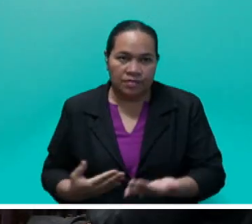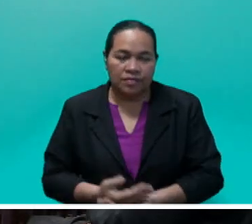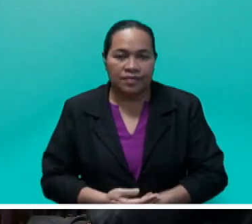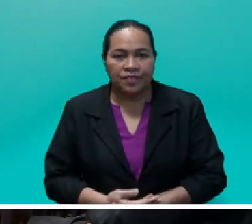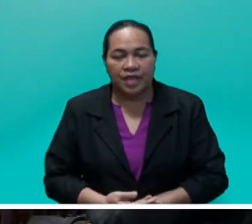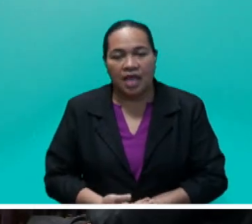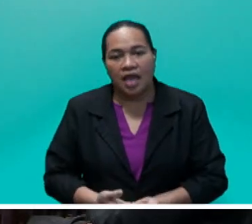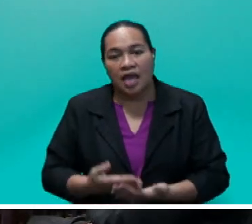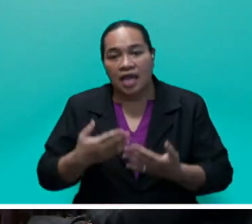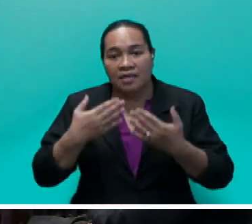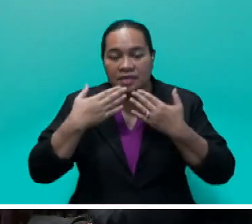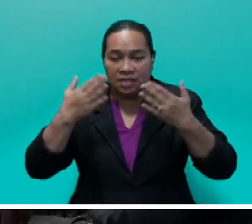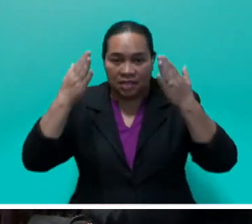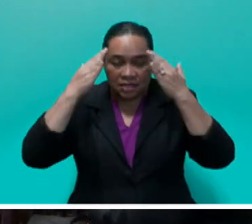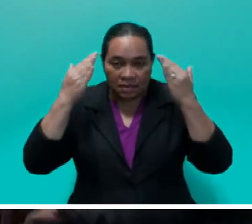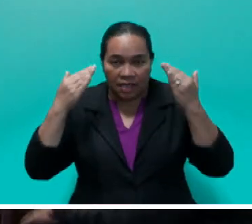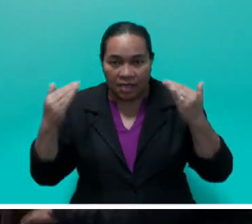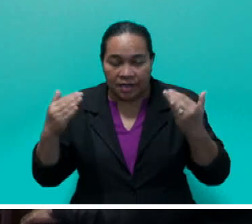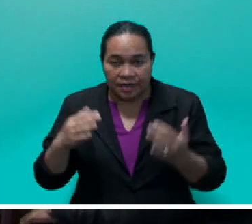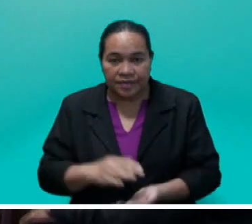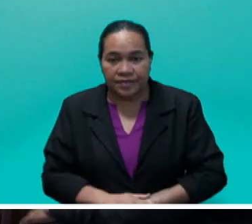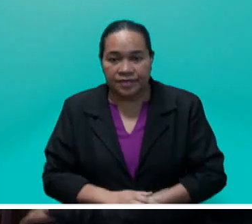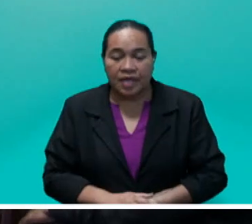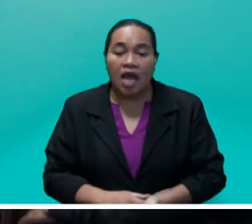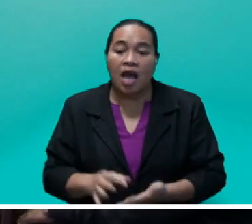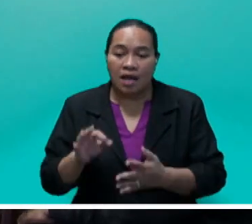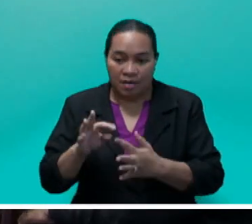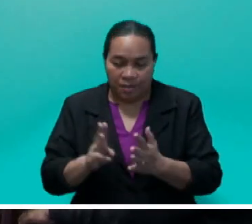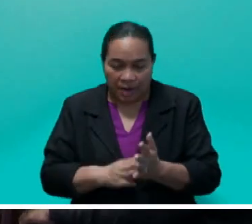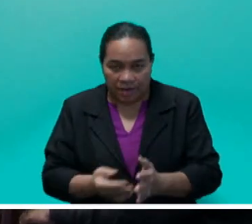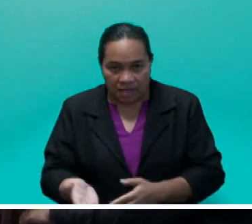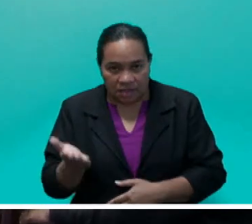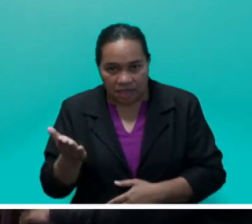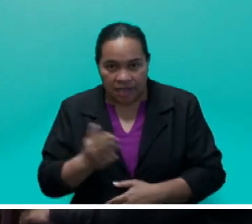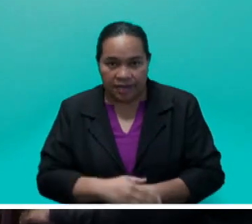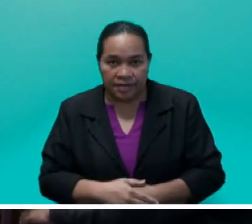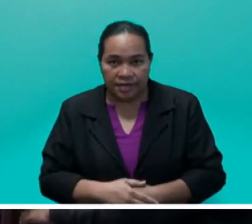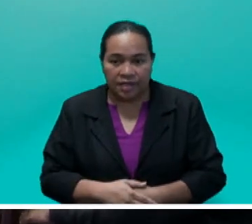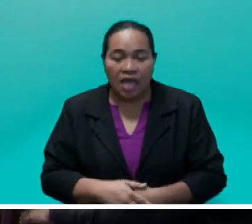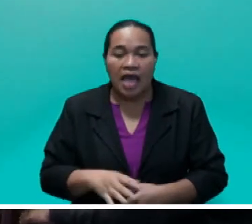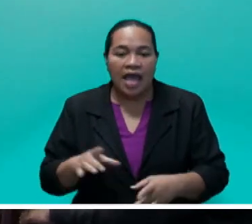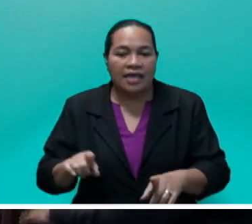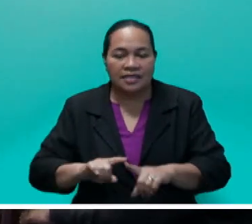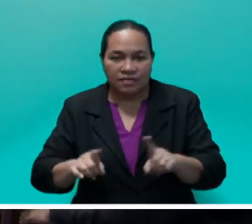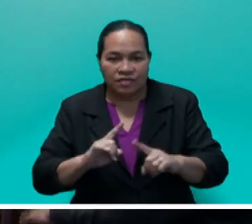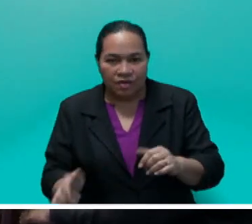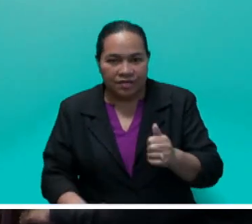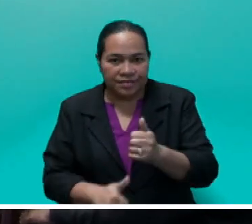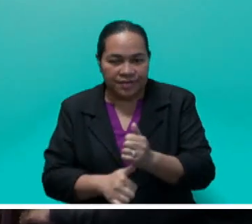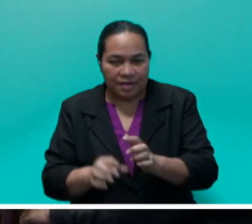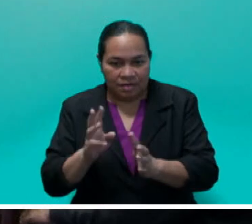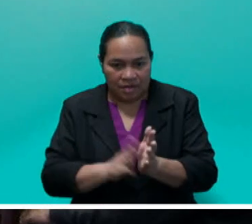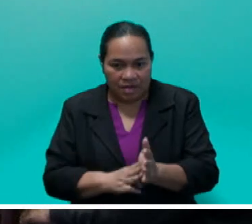Mr. Speaker, sir, the Honorable Prime Minister, Honorable DPMs, Honorable